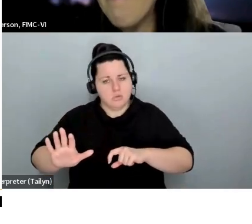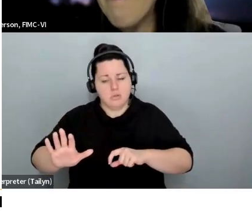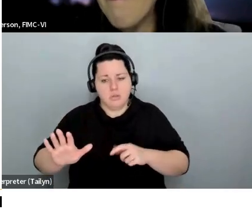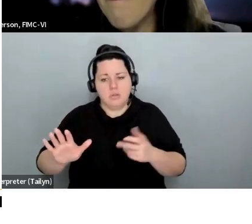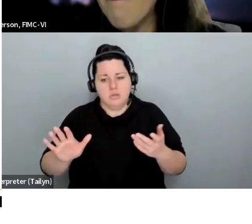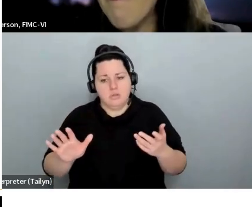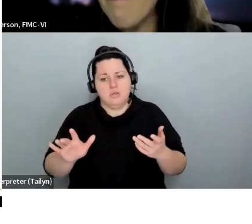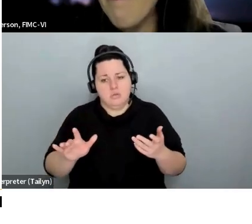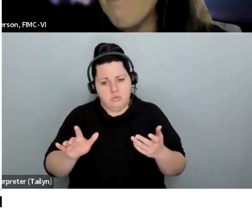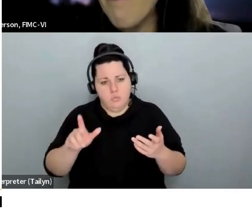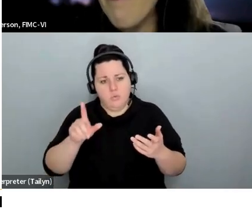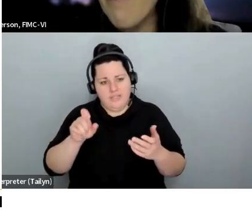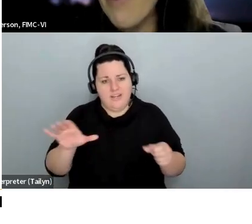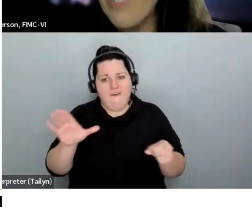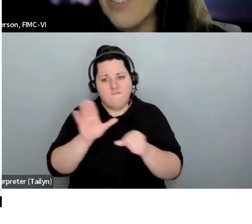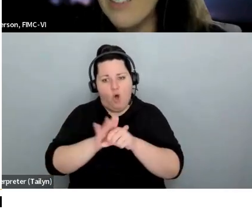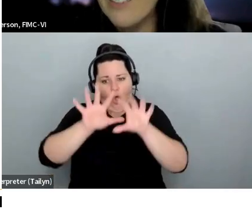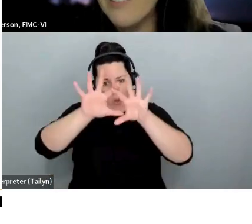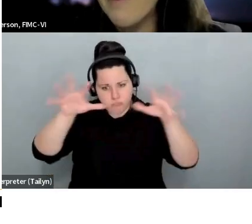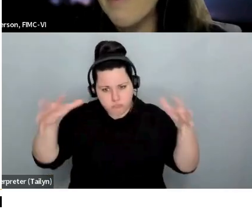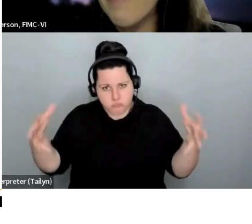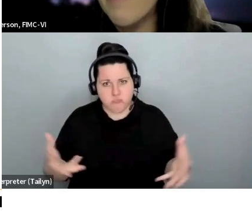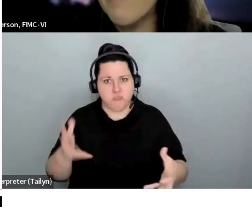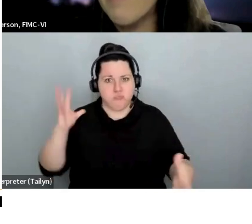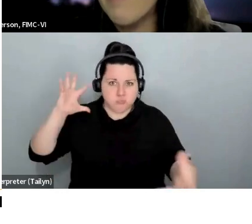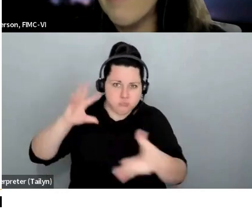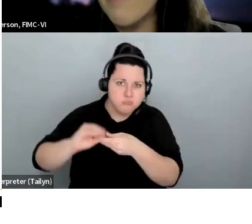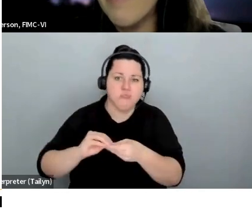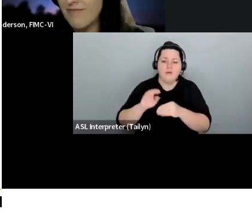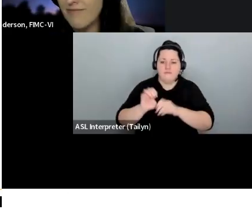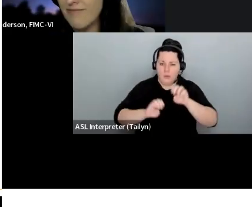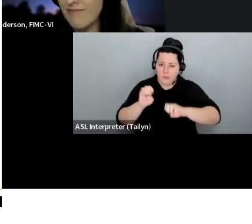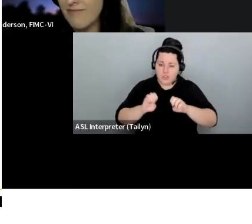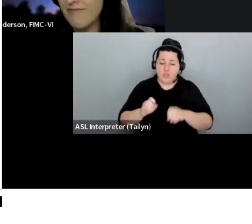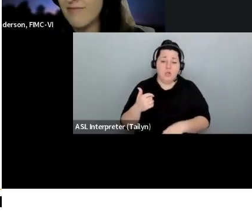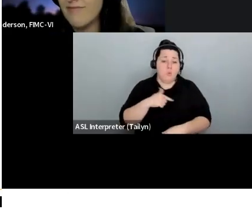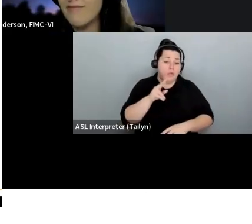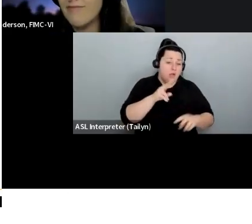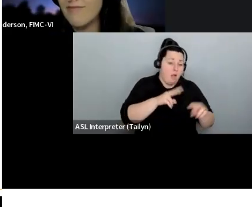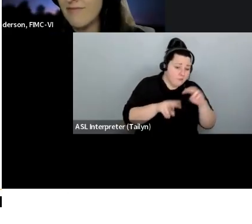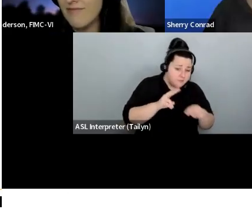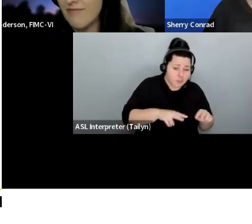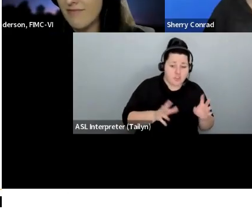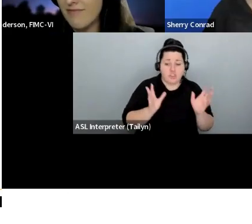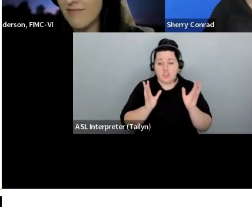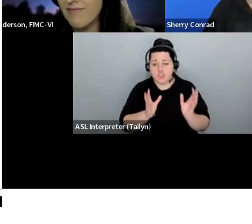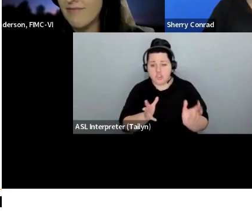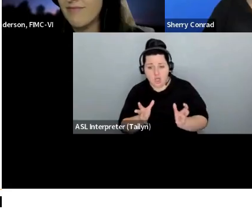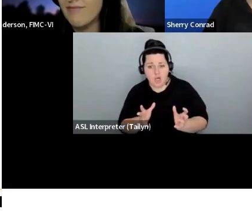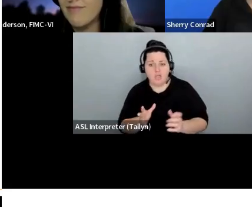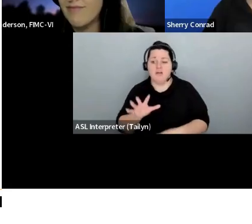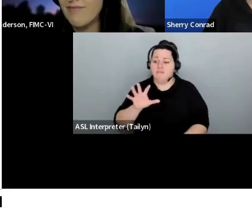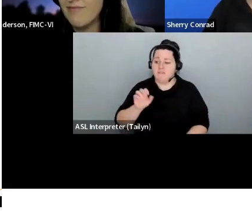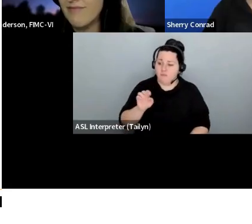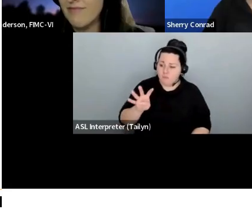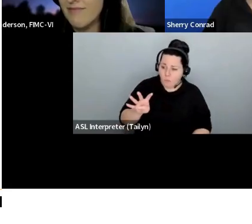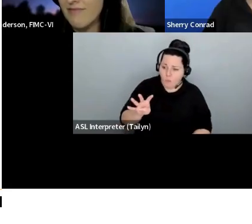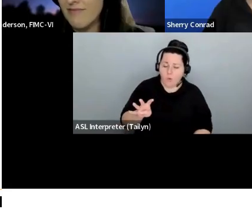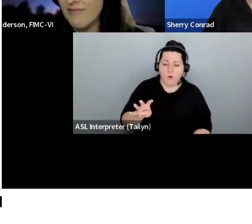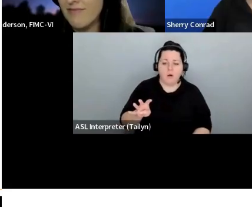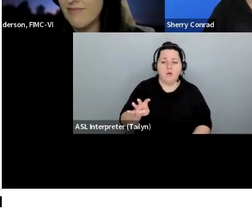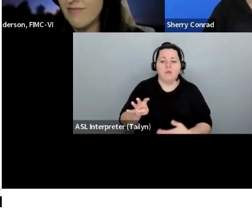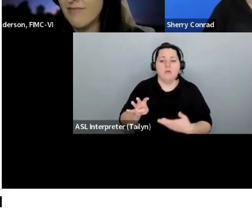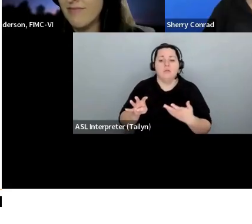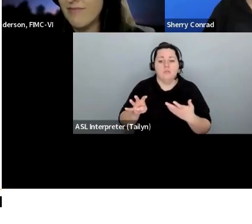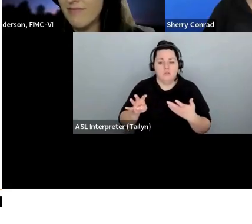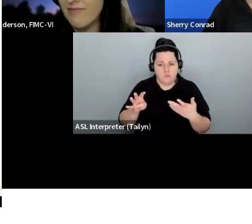kind of look into a full comprehensive evaluation, and we do observations, and we talk about 504s, and we try to, you